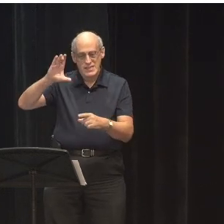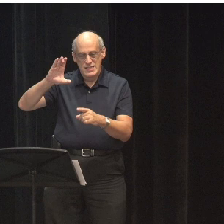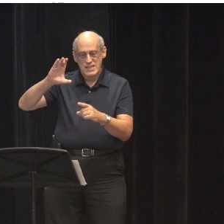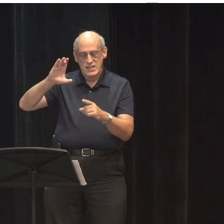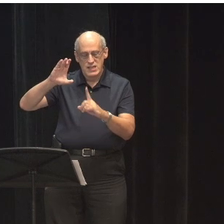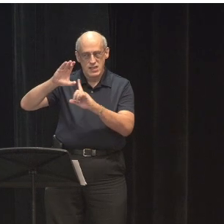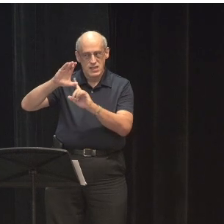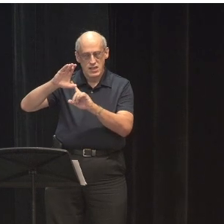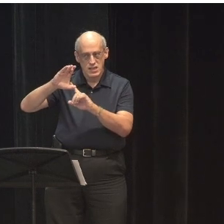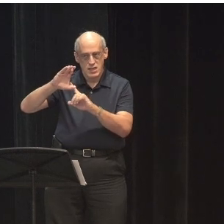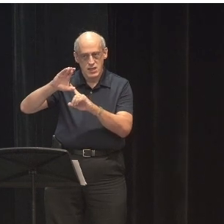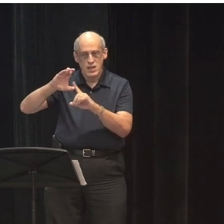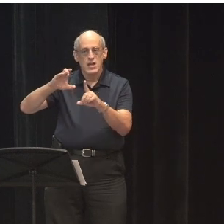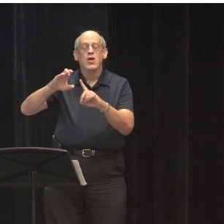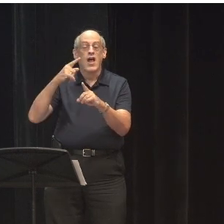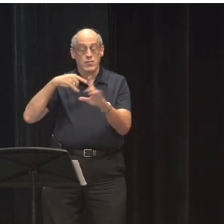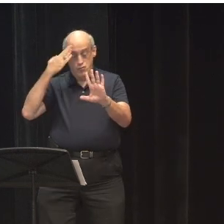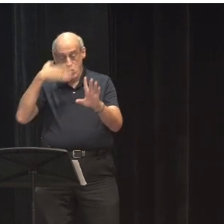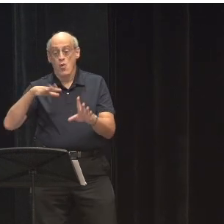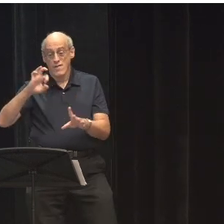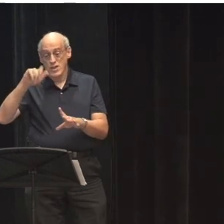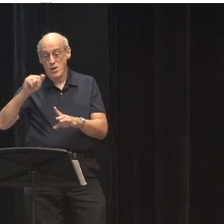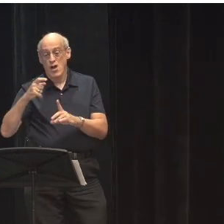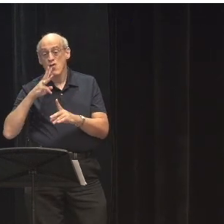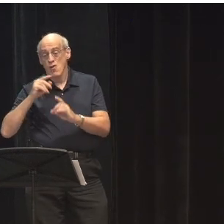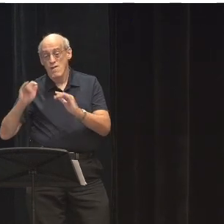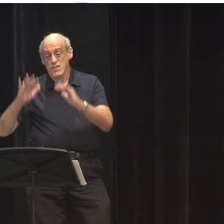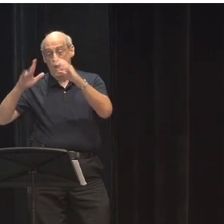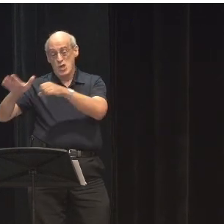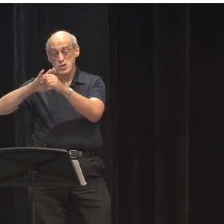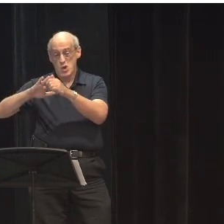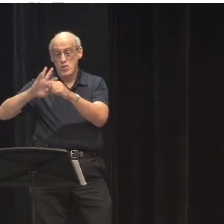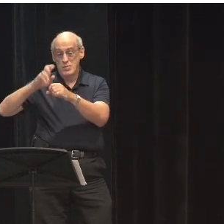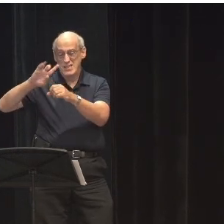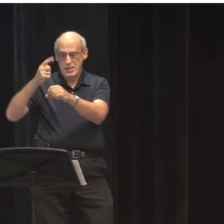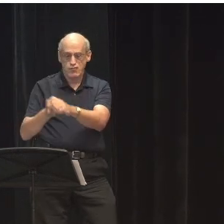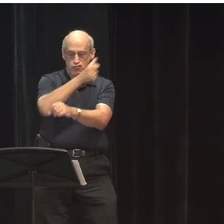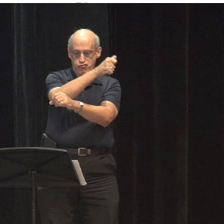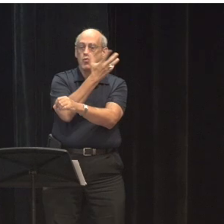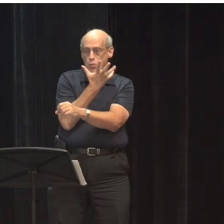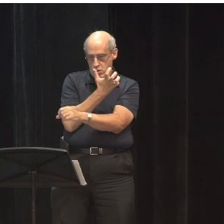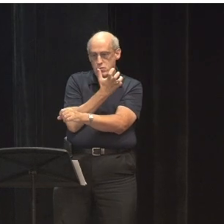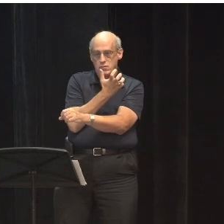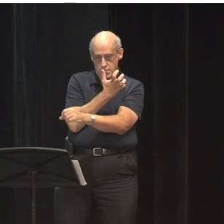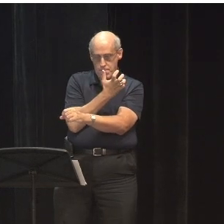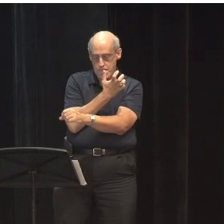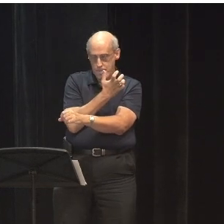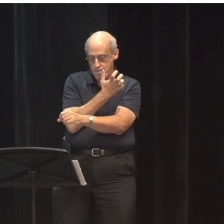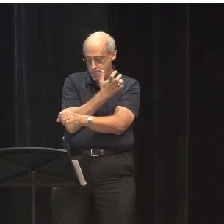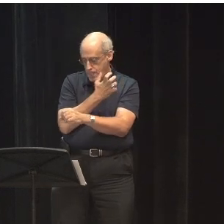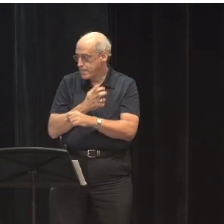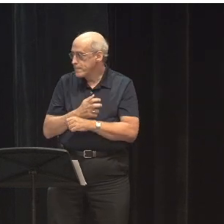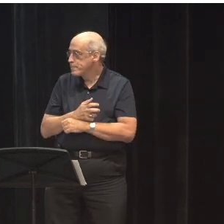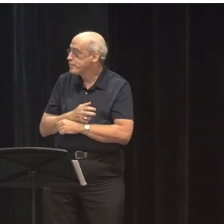the current FEMA flood zone. That will reduce the rates and eliminate the need for flood protection for federally backed